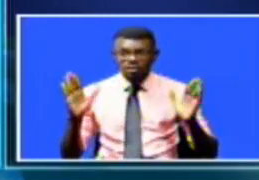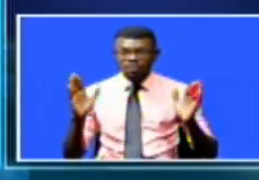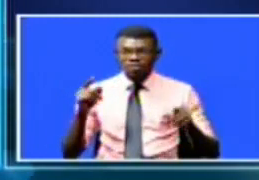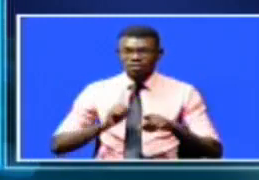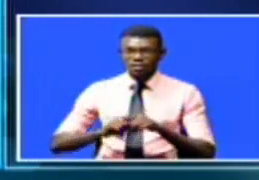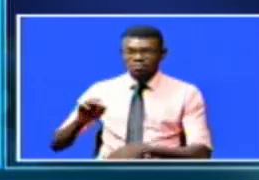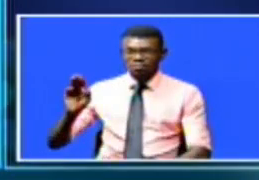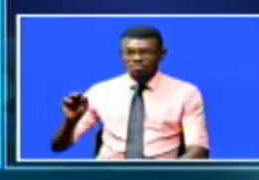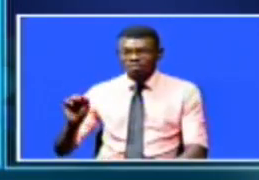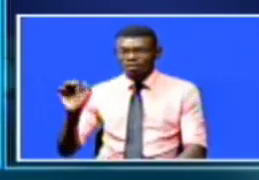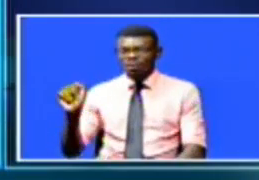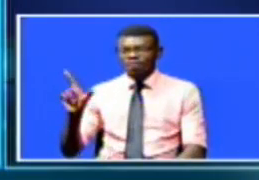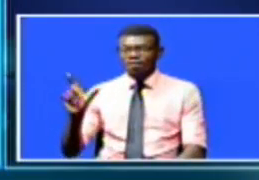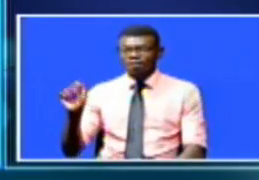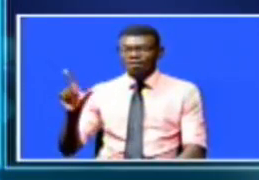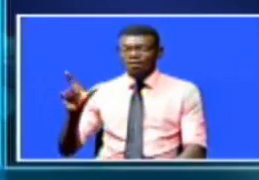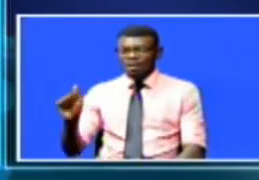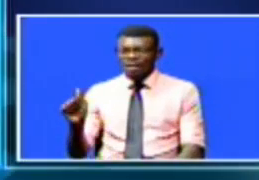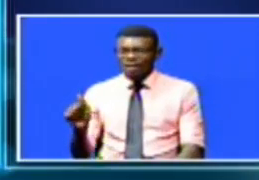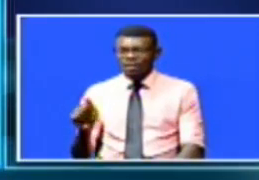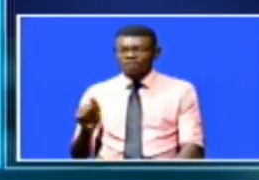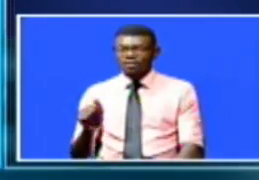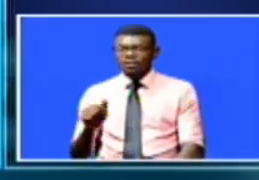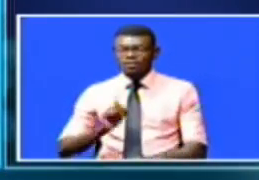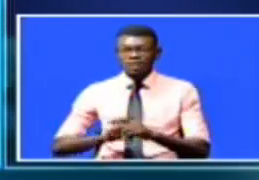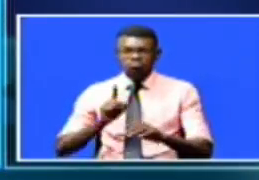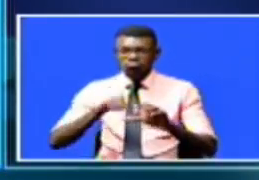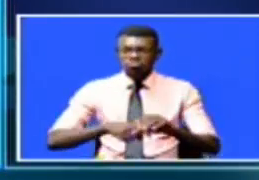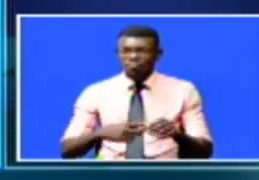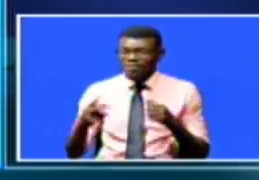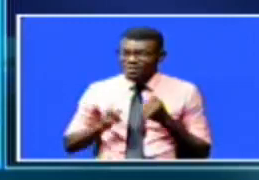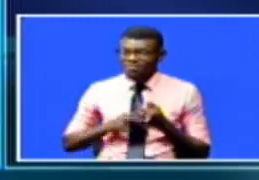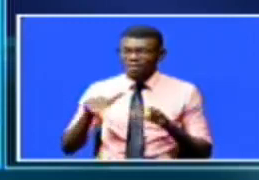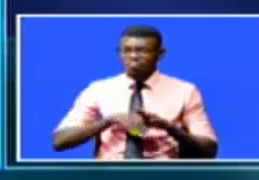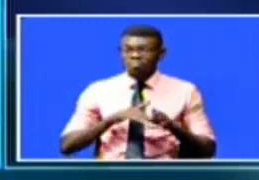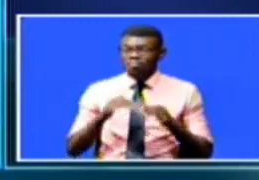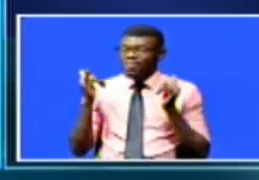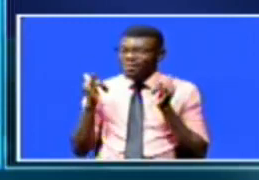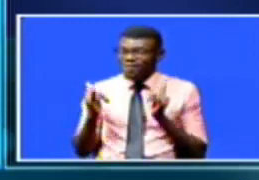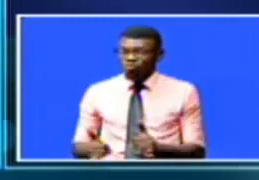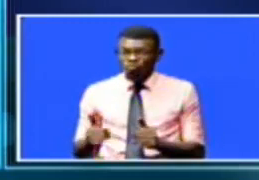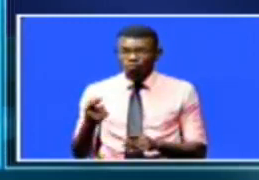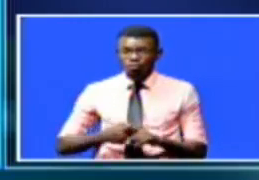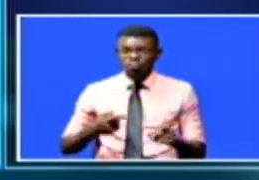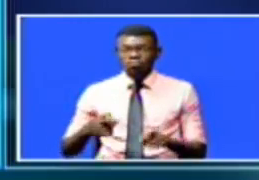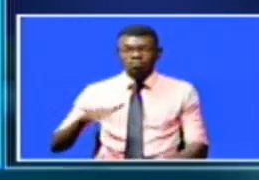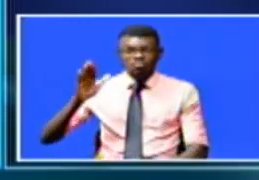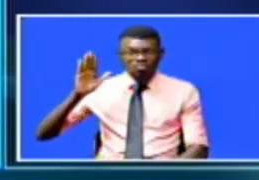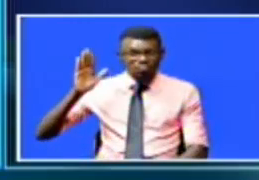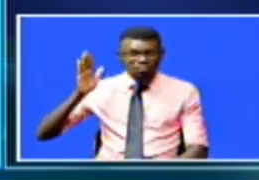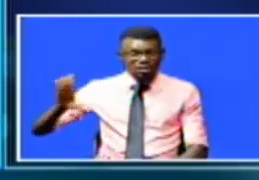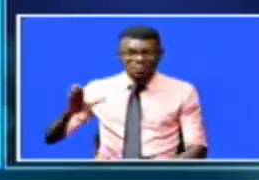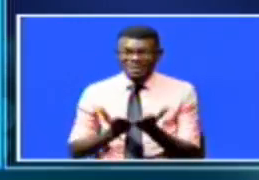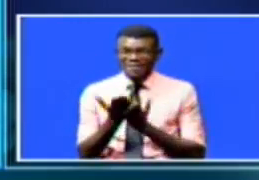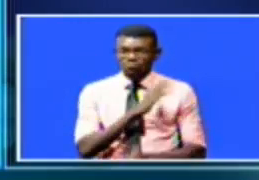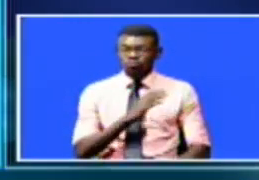in, he employed 7 new members who are employed by the Parliamentary Service Commission. Right now, a lot of